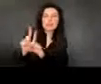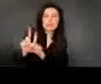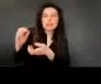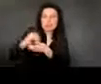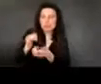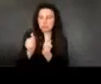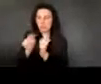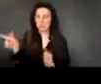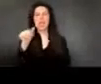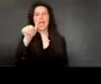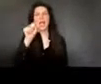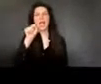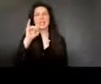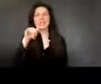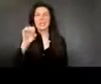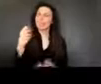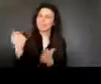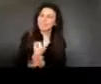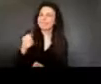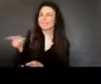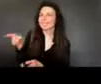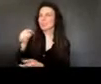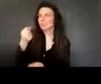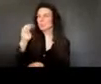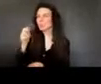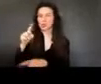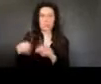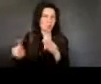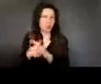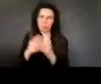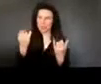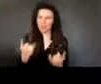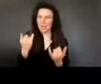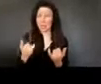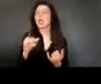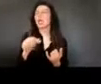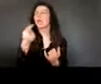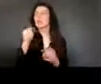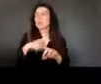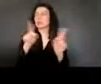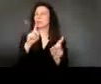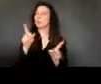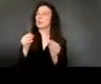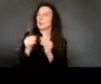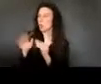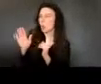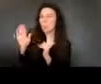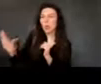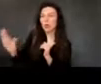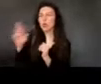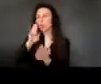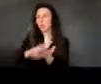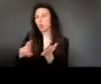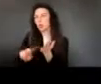today, is a little bit different. It was mostly her general research area, to be honest, but